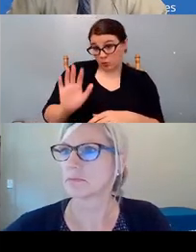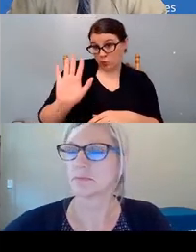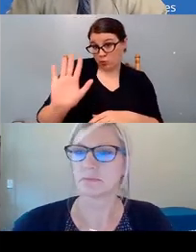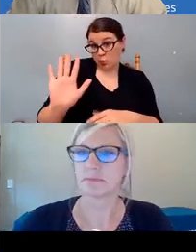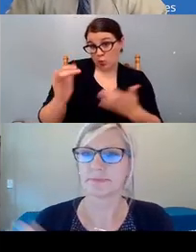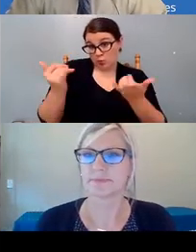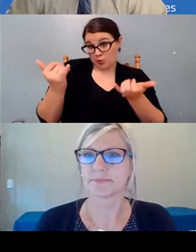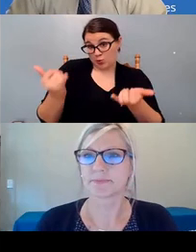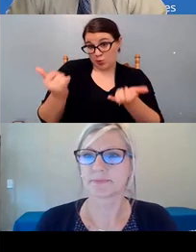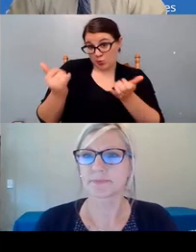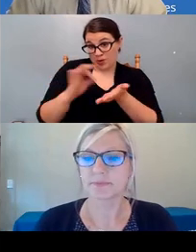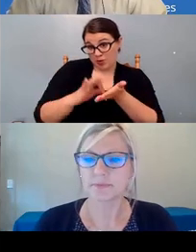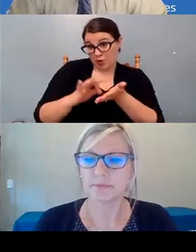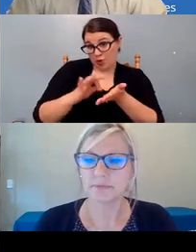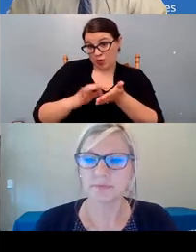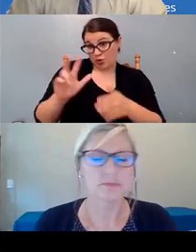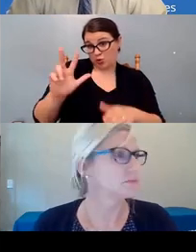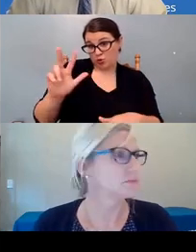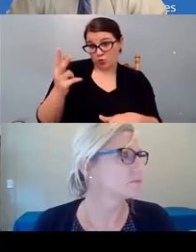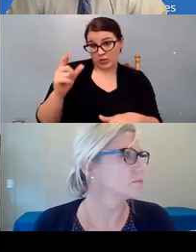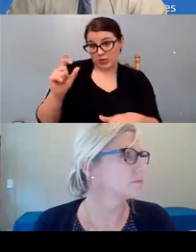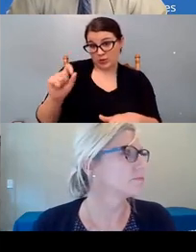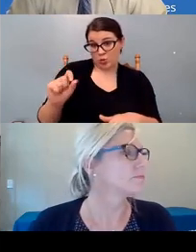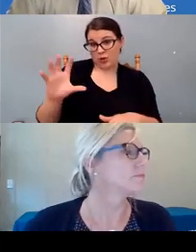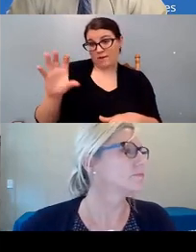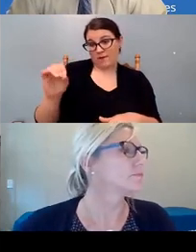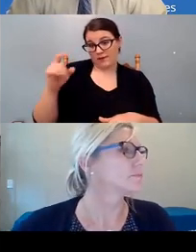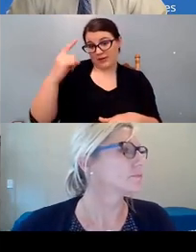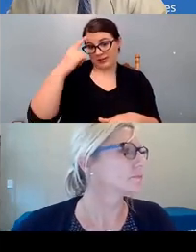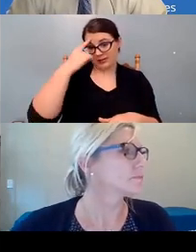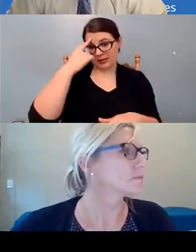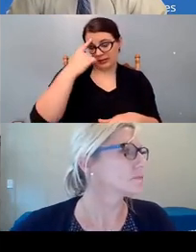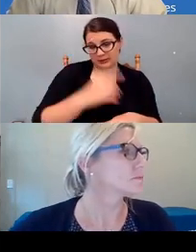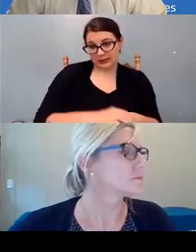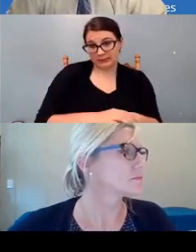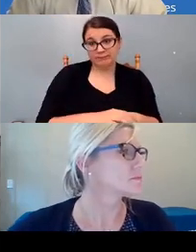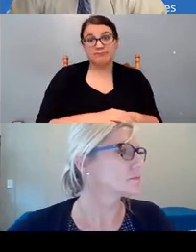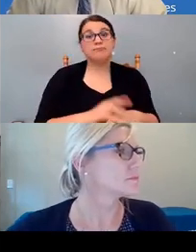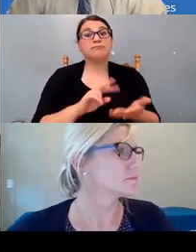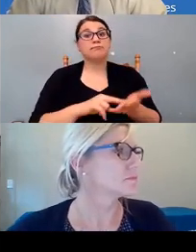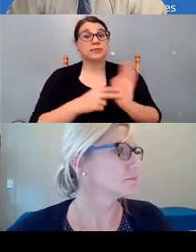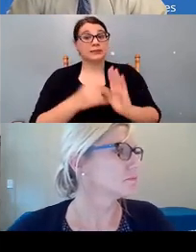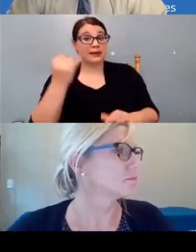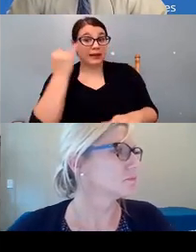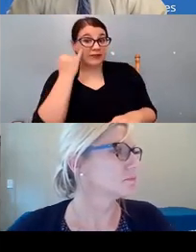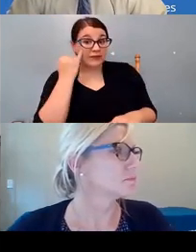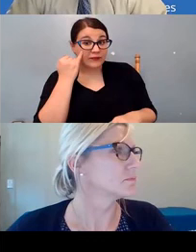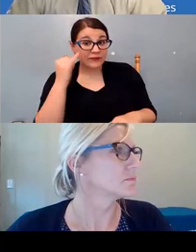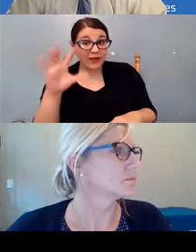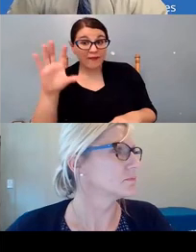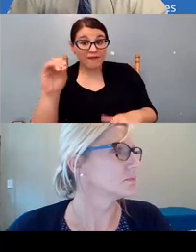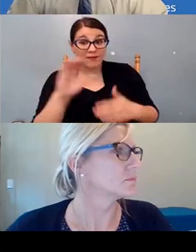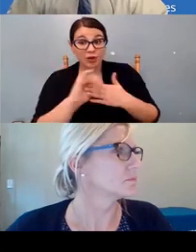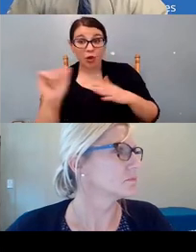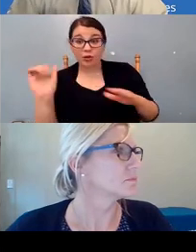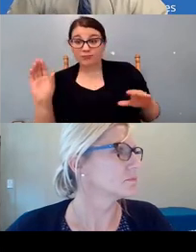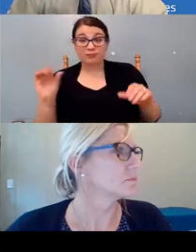$3.50. So, you know, even if you had the initial deposit of $50 in your